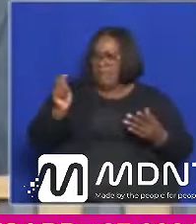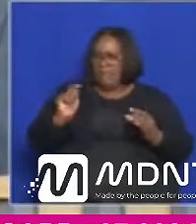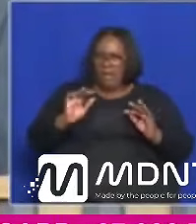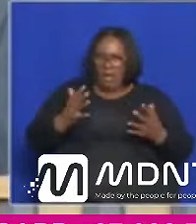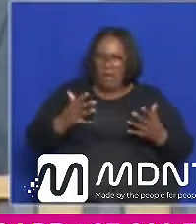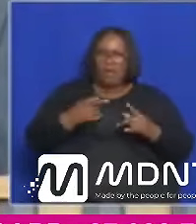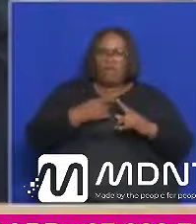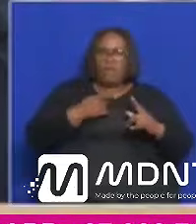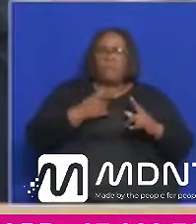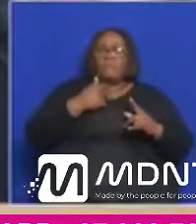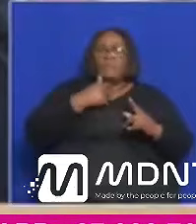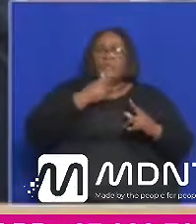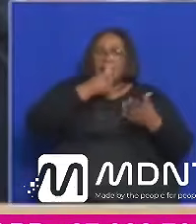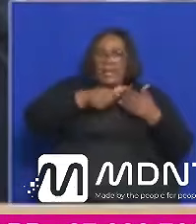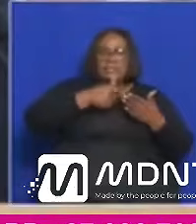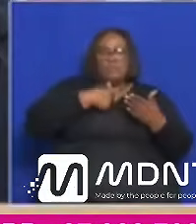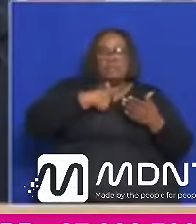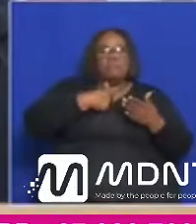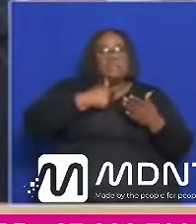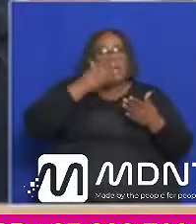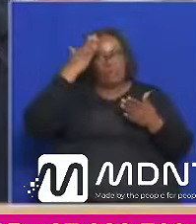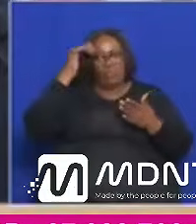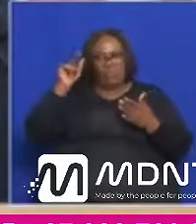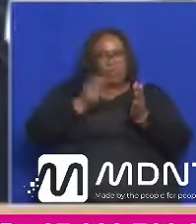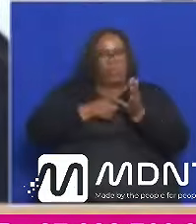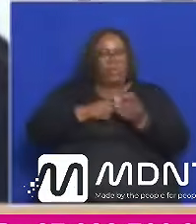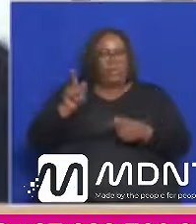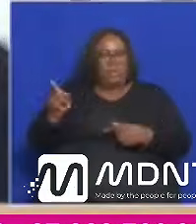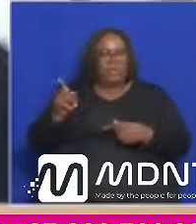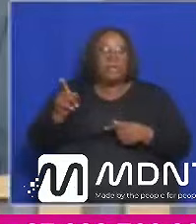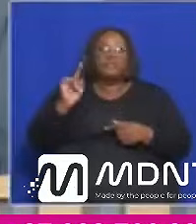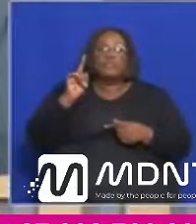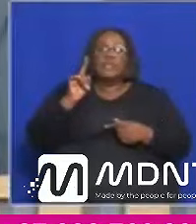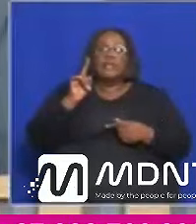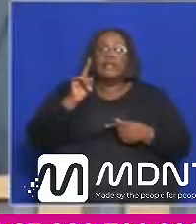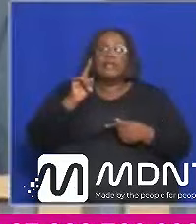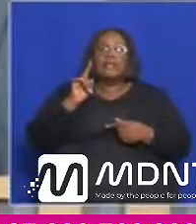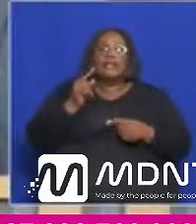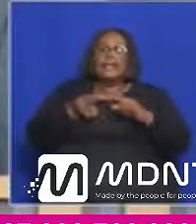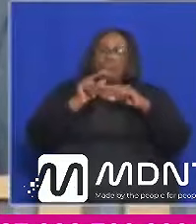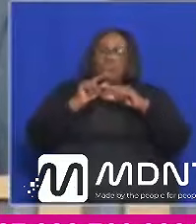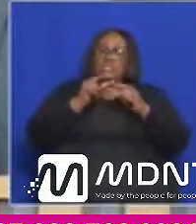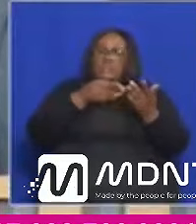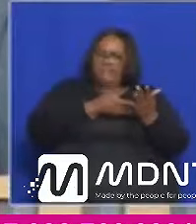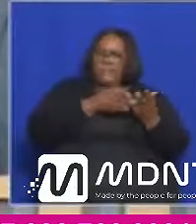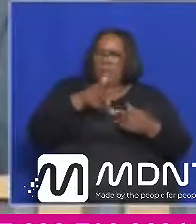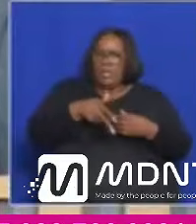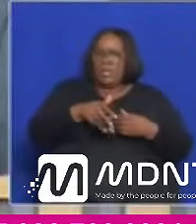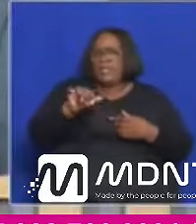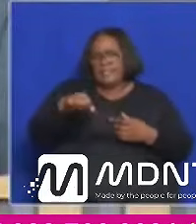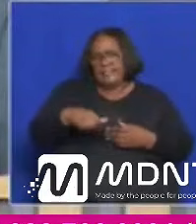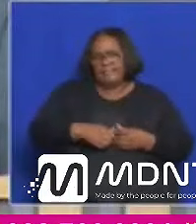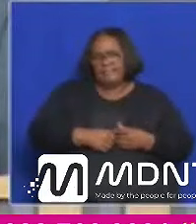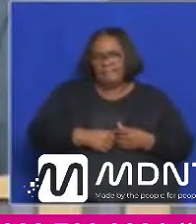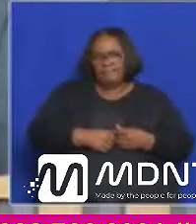Yes. Yes. That's and that will tell you what the loan was, yes. the interest rate was. Yes. And now